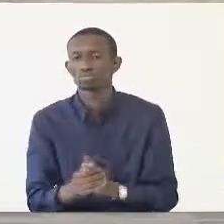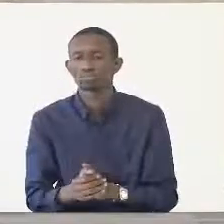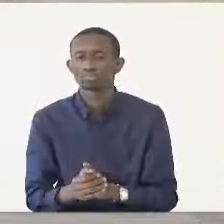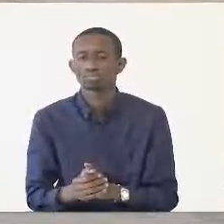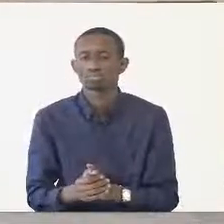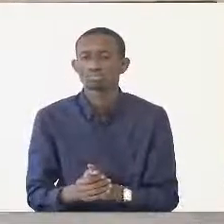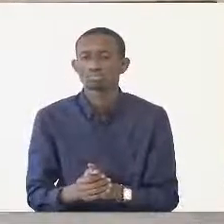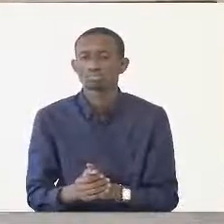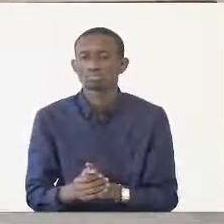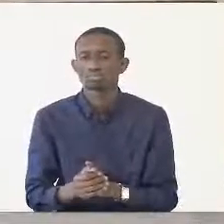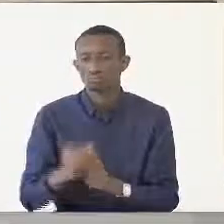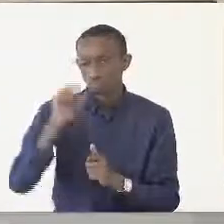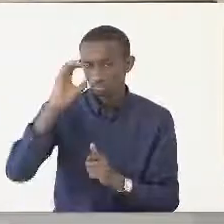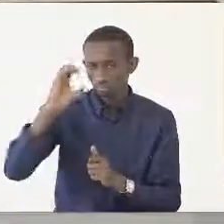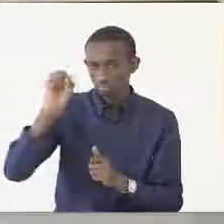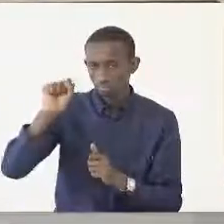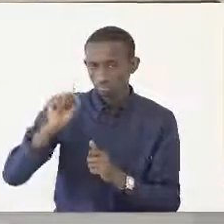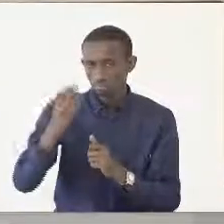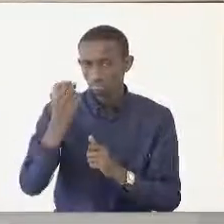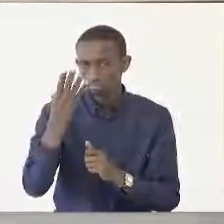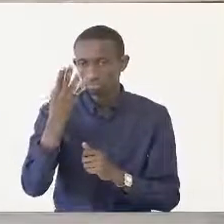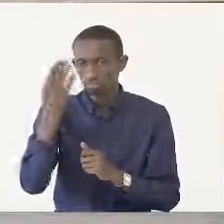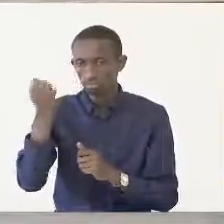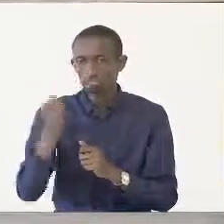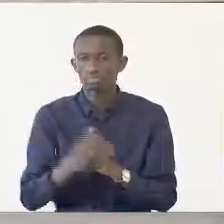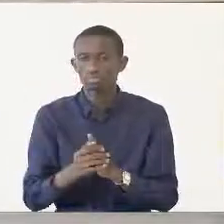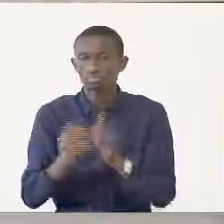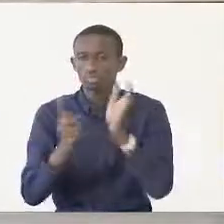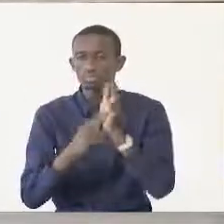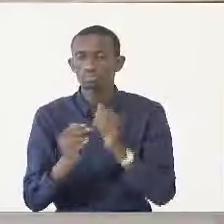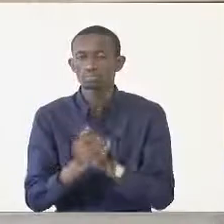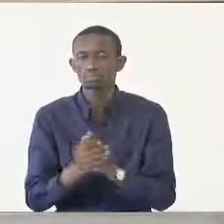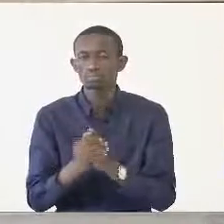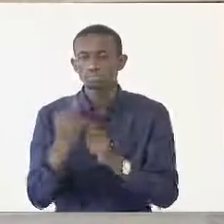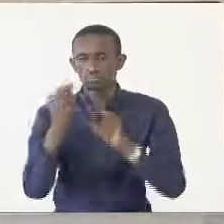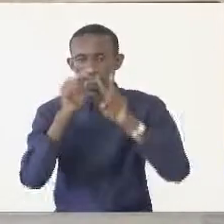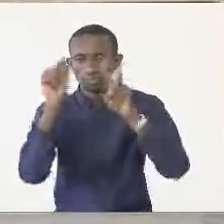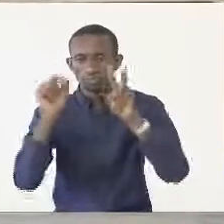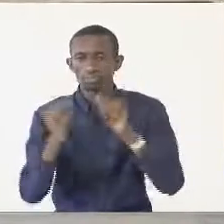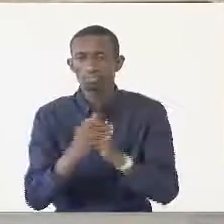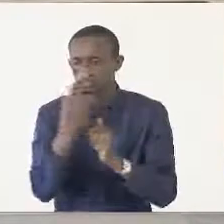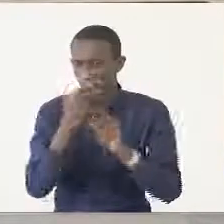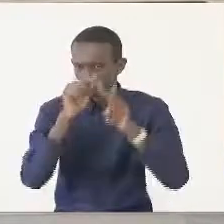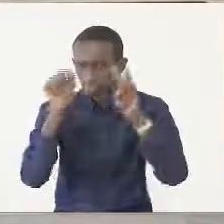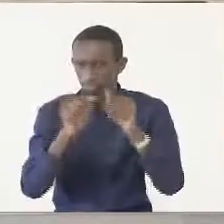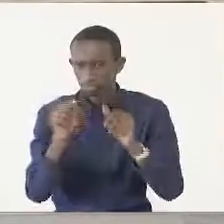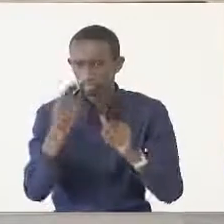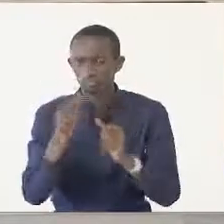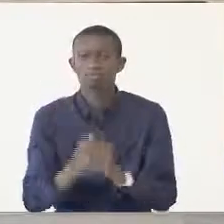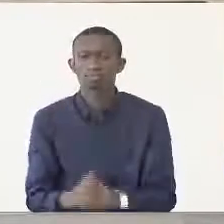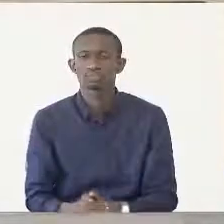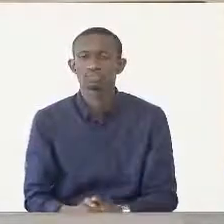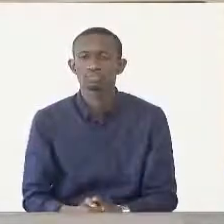to square root 2 over 2. And with this 2 here times that square root 2 over 2, and then we